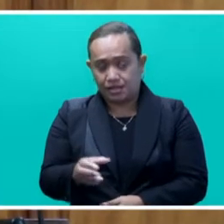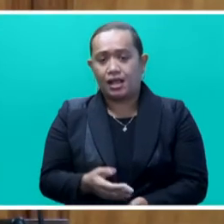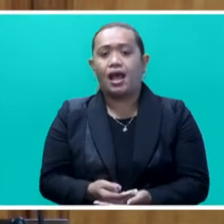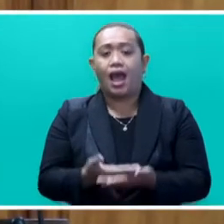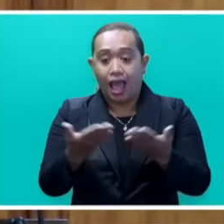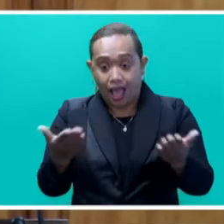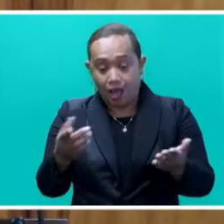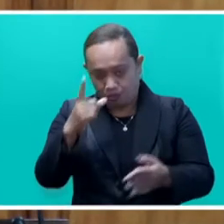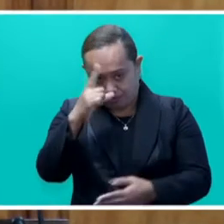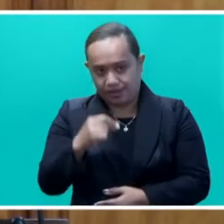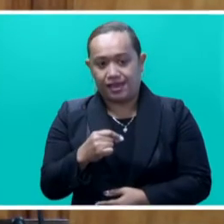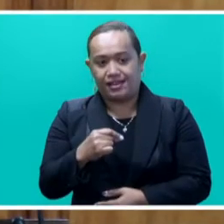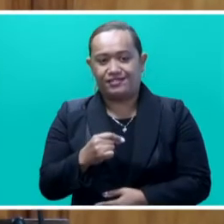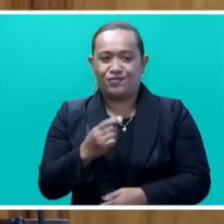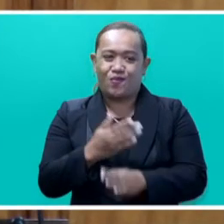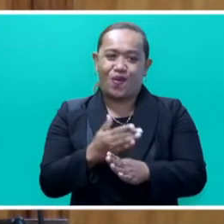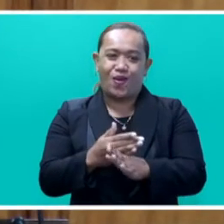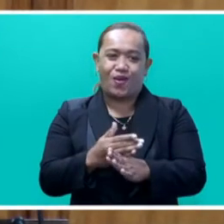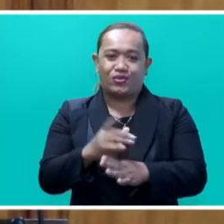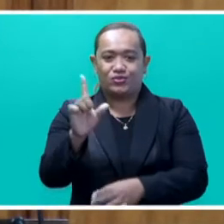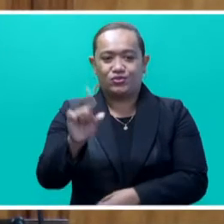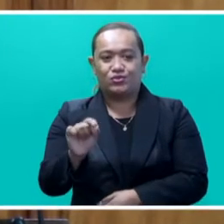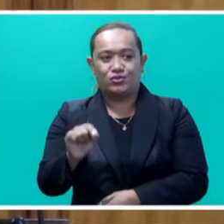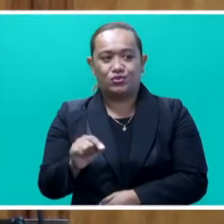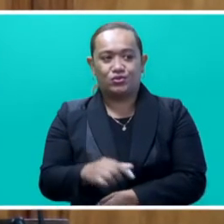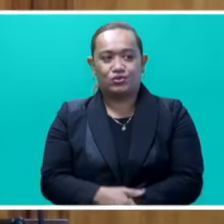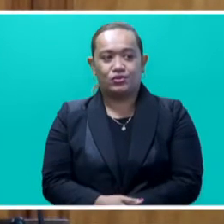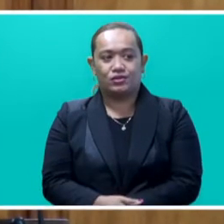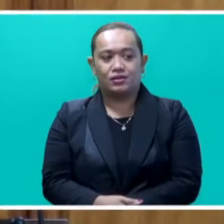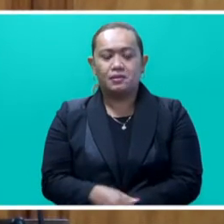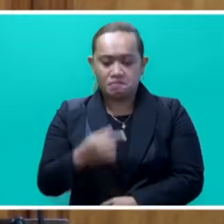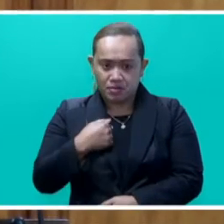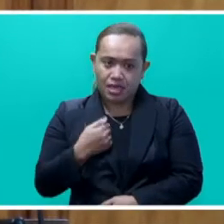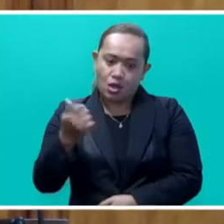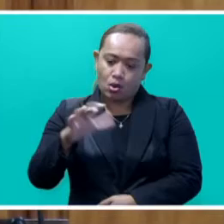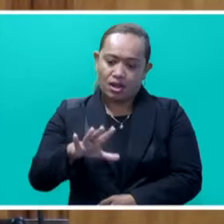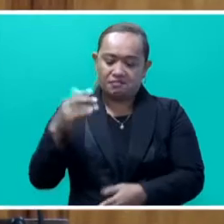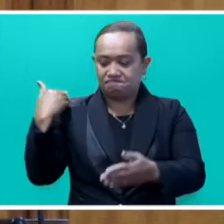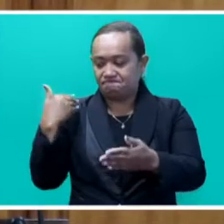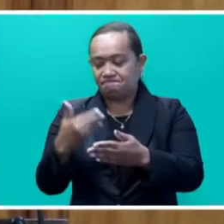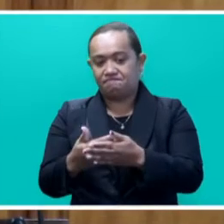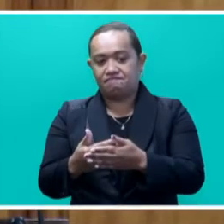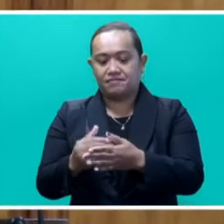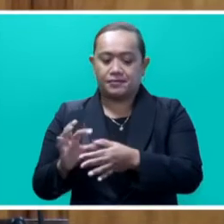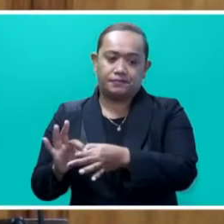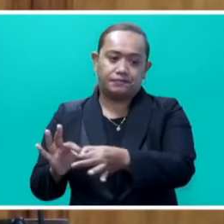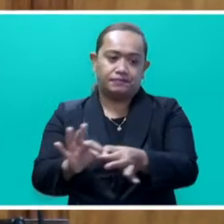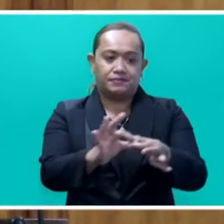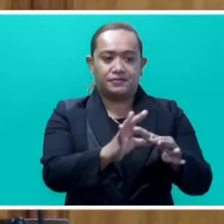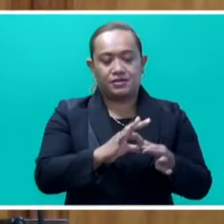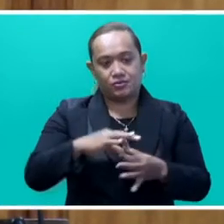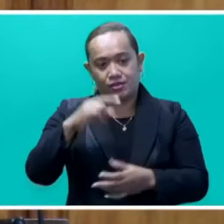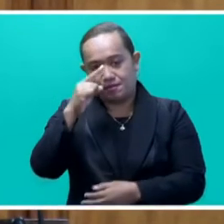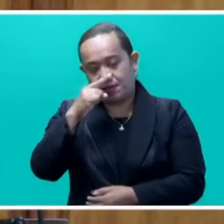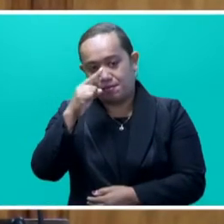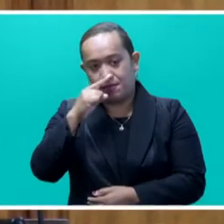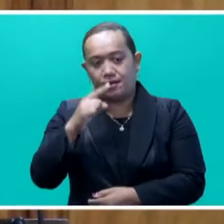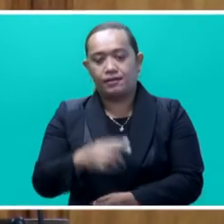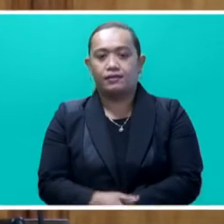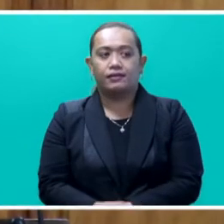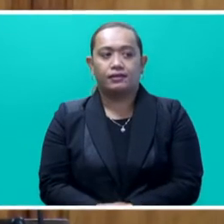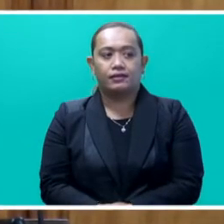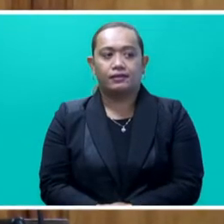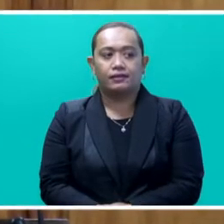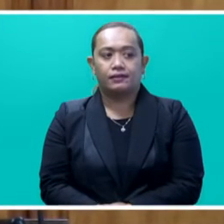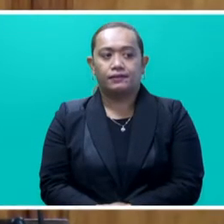ahead. A person who has spent a considerable time with people be it in the agricultural sector or in the